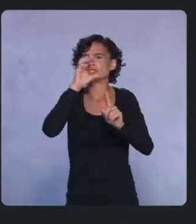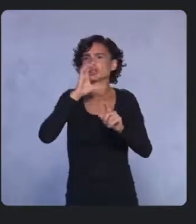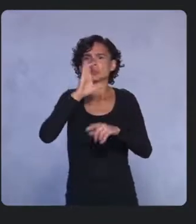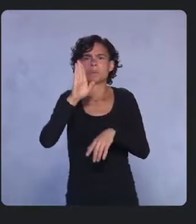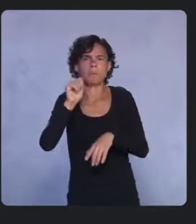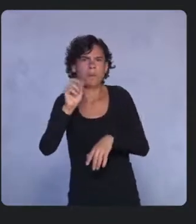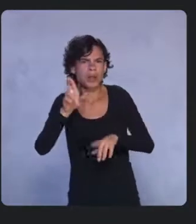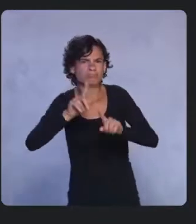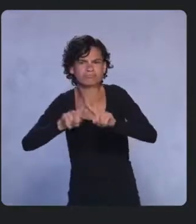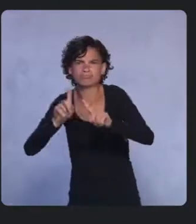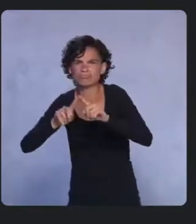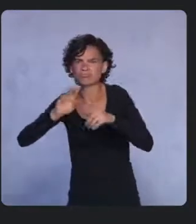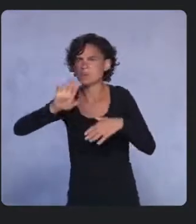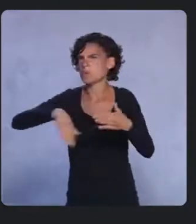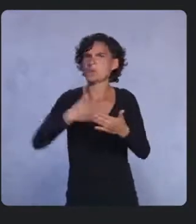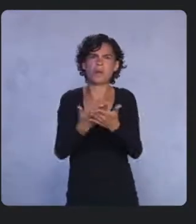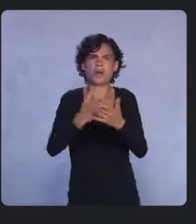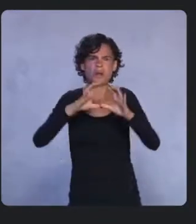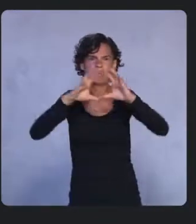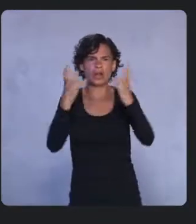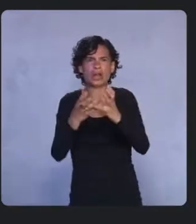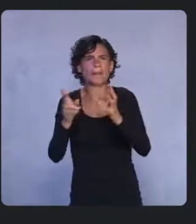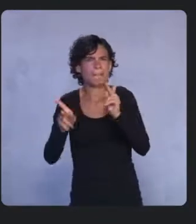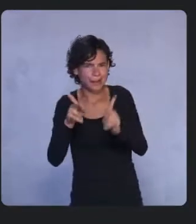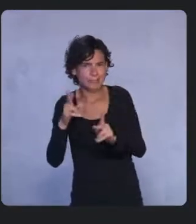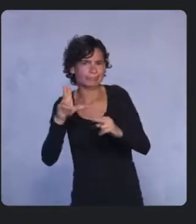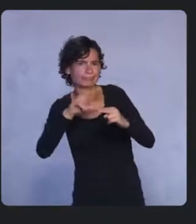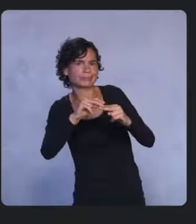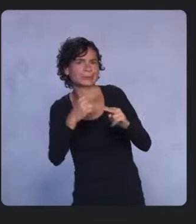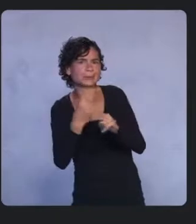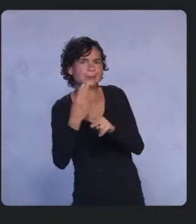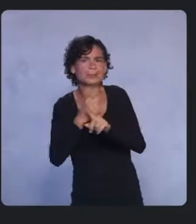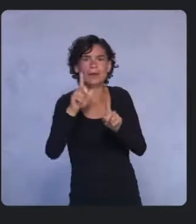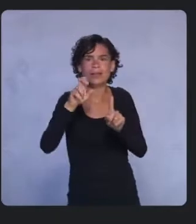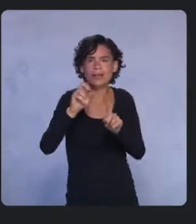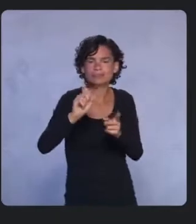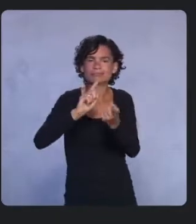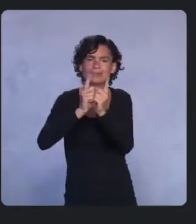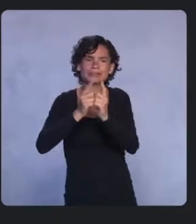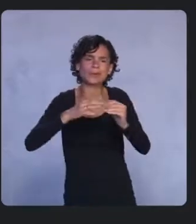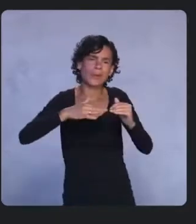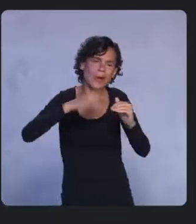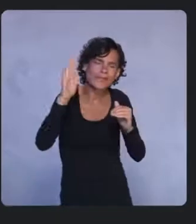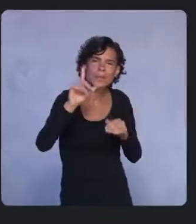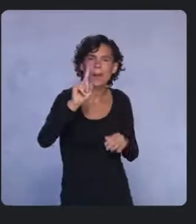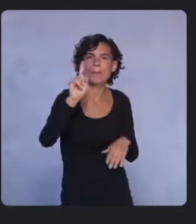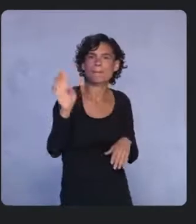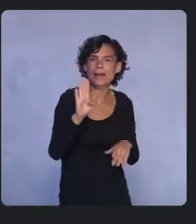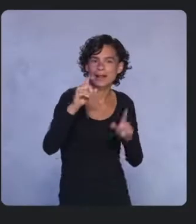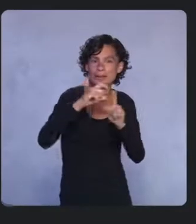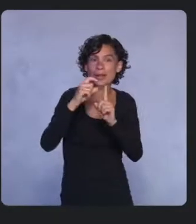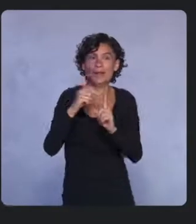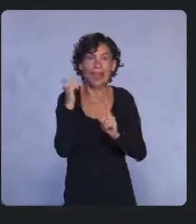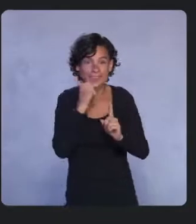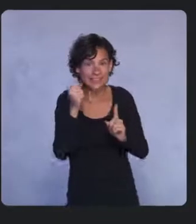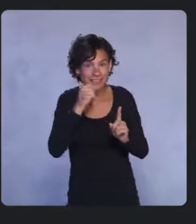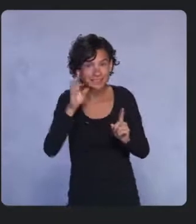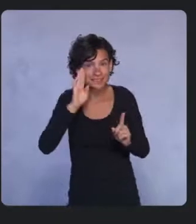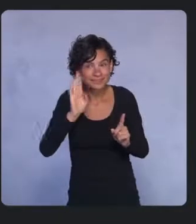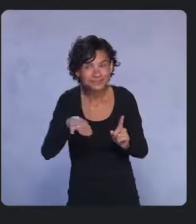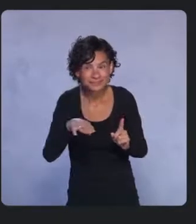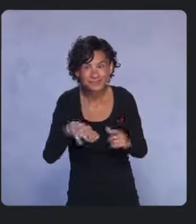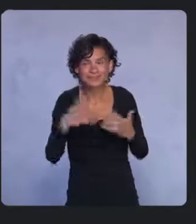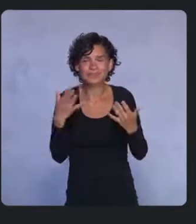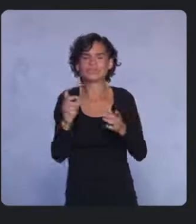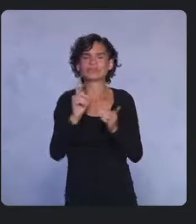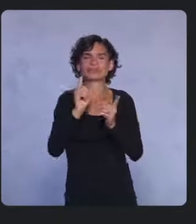Around the world, people use Lens to translate over 1 billion words every day. This translation feature